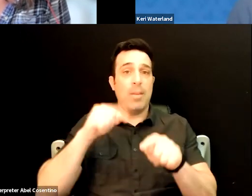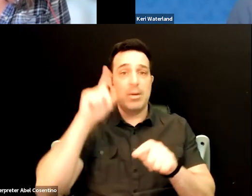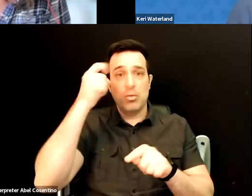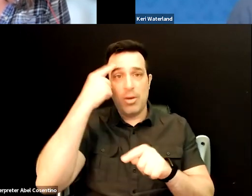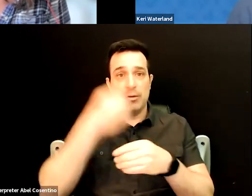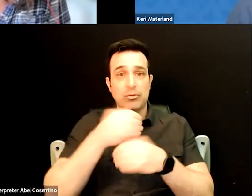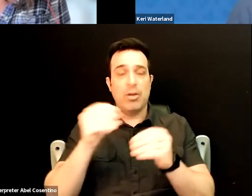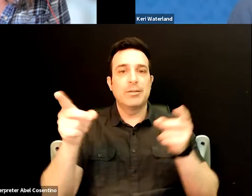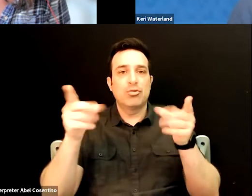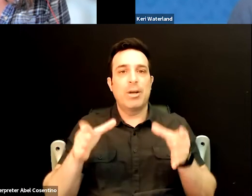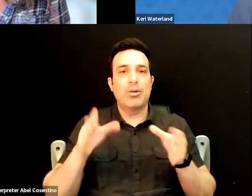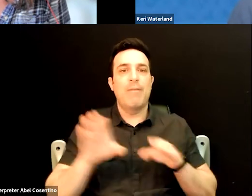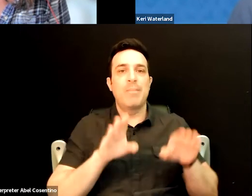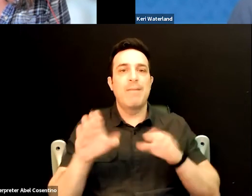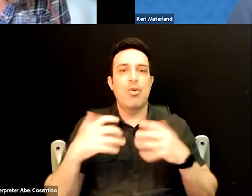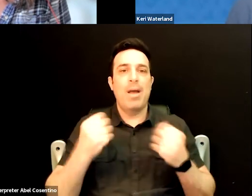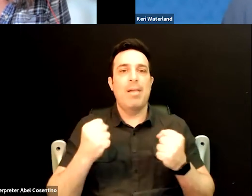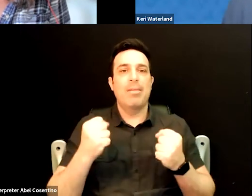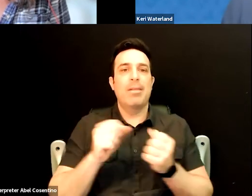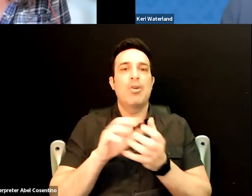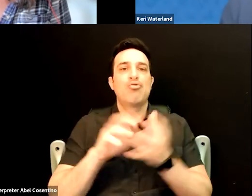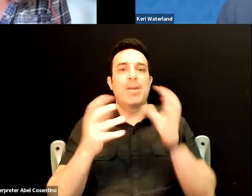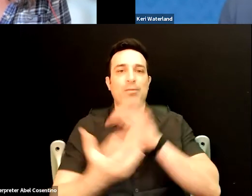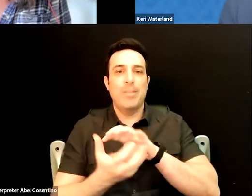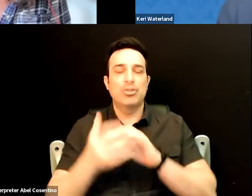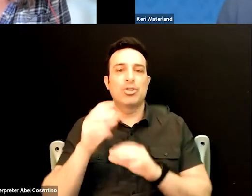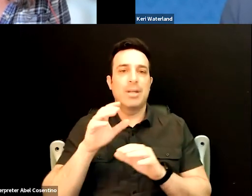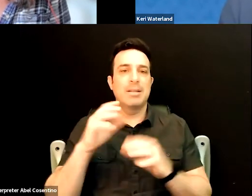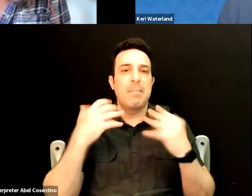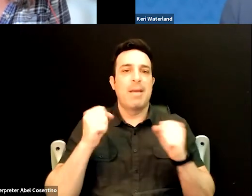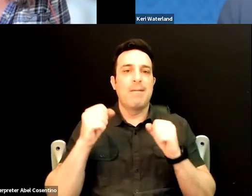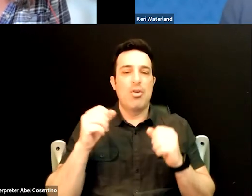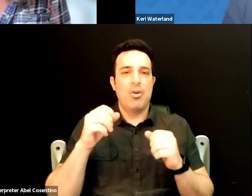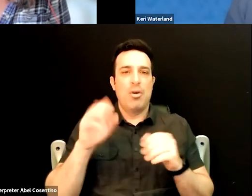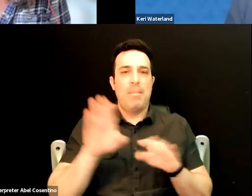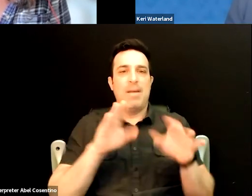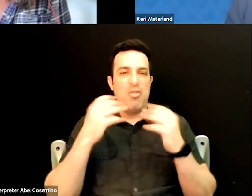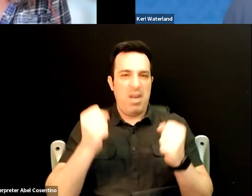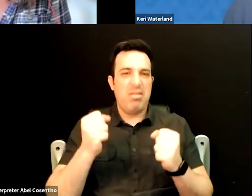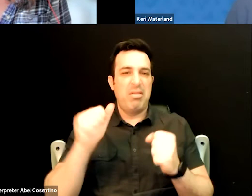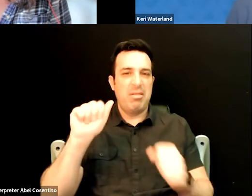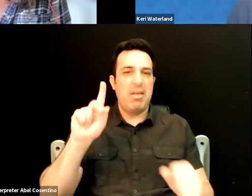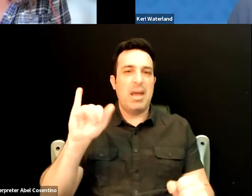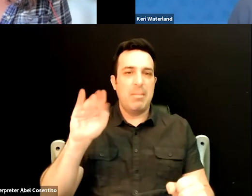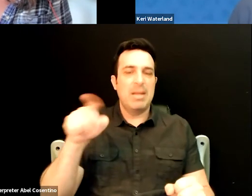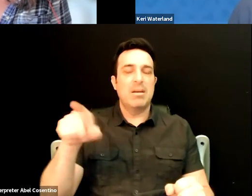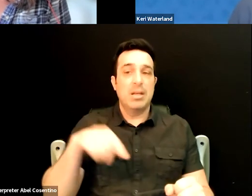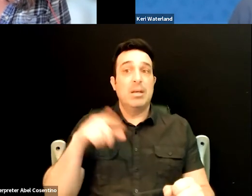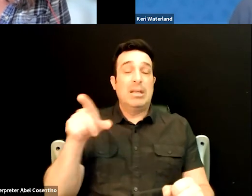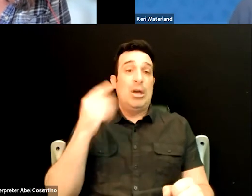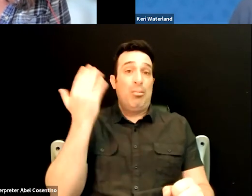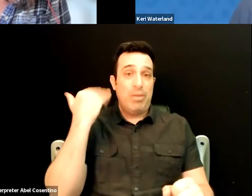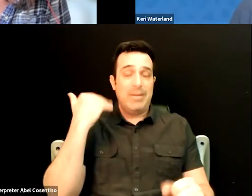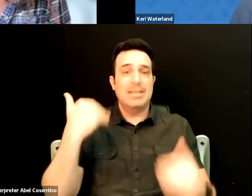director of behavioral health transformation at the Behavioral Health Administration at the Department of Social and Health Services. She previously